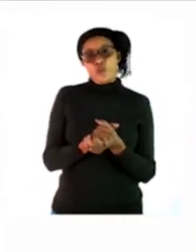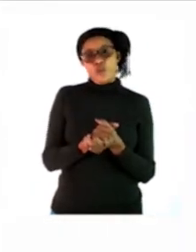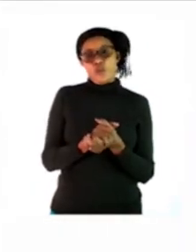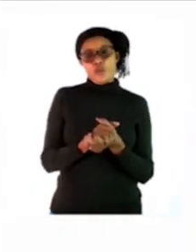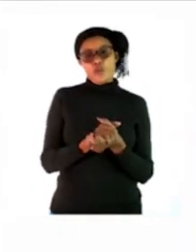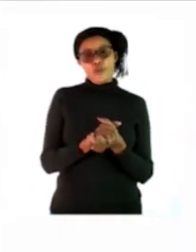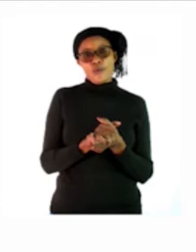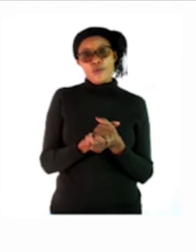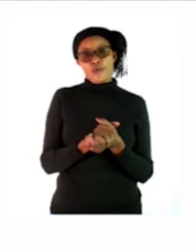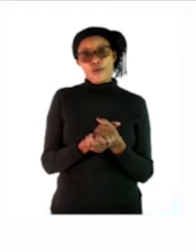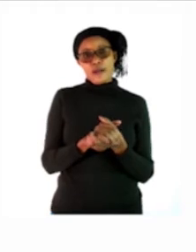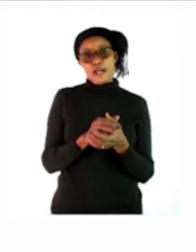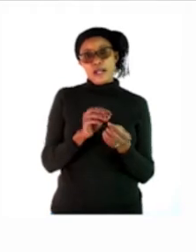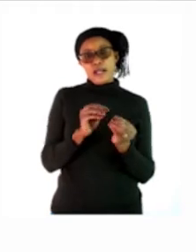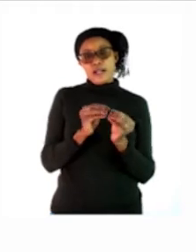Okay, number